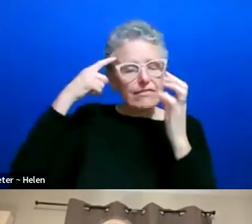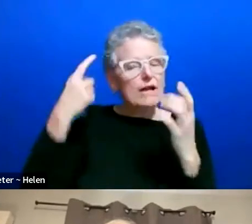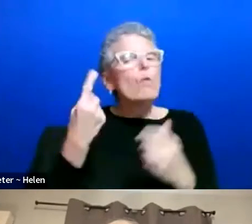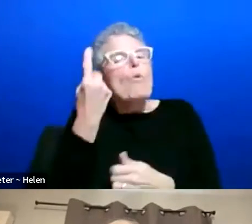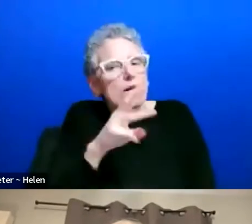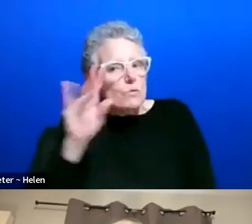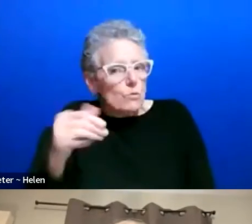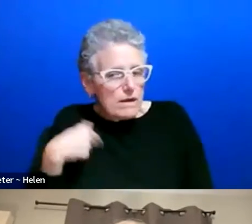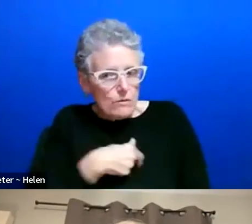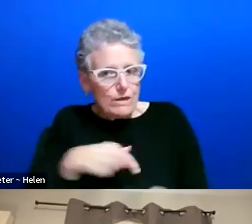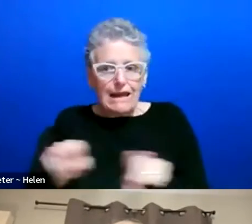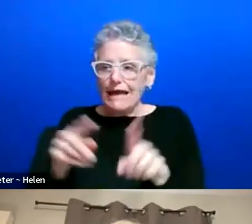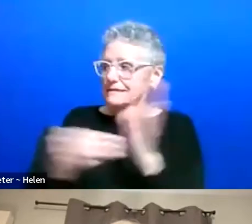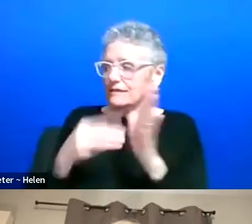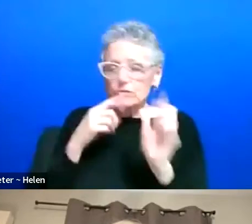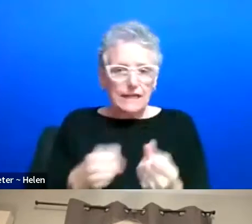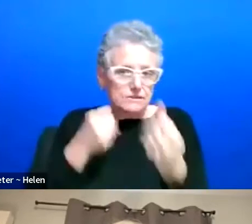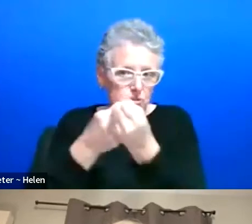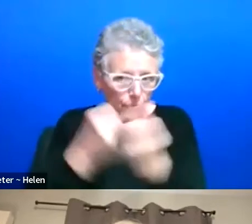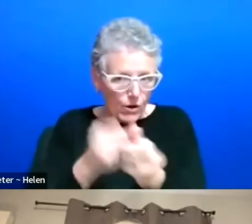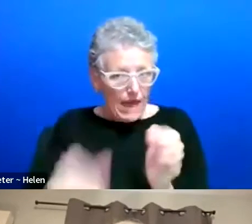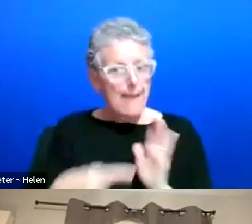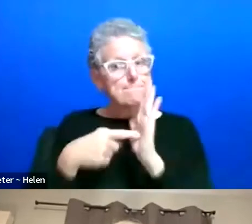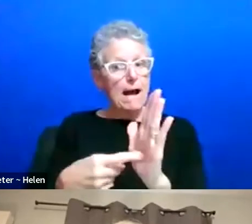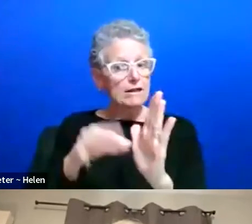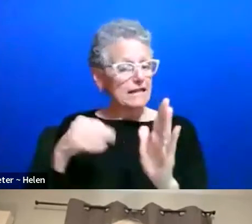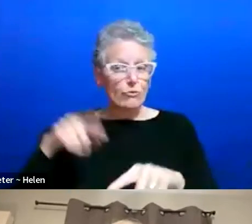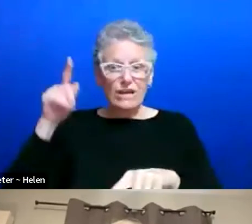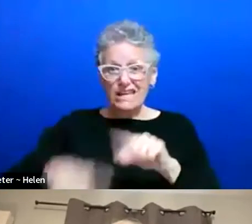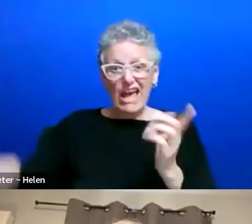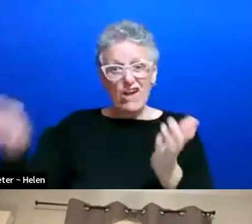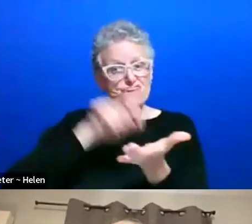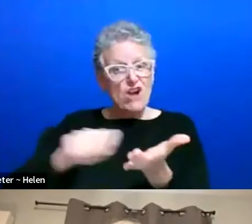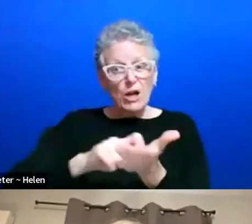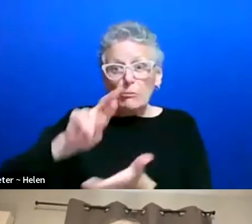way that we as physicians can support that model if we're not able to prescribe it directly.